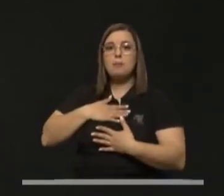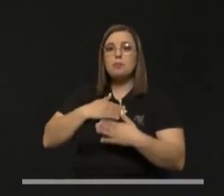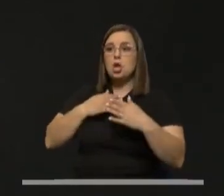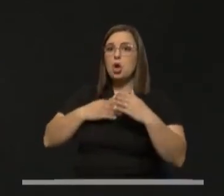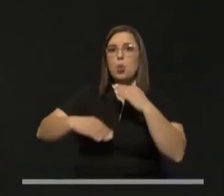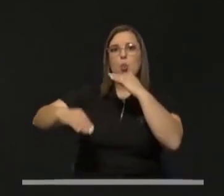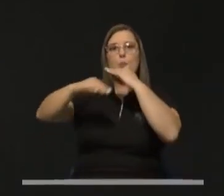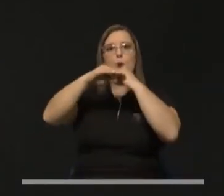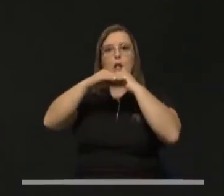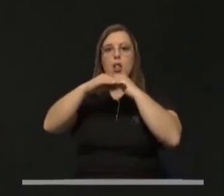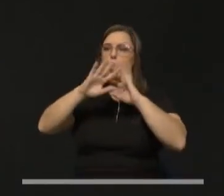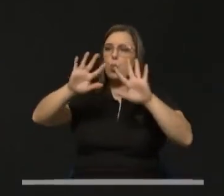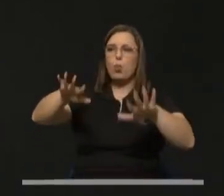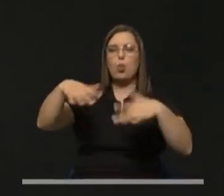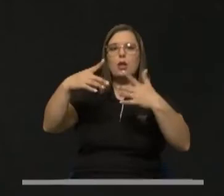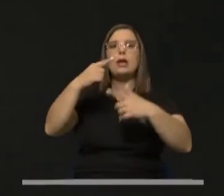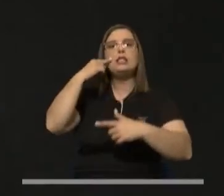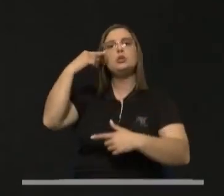knowledge.